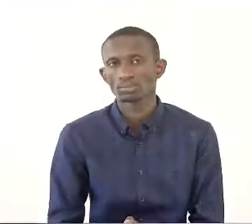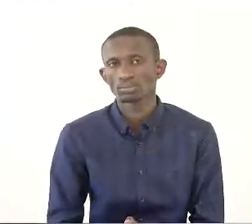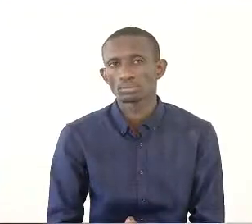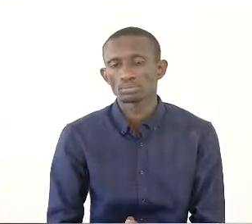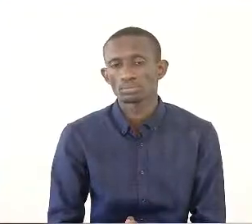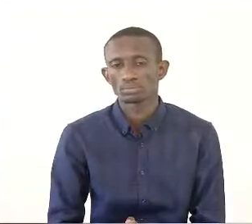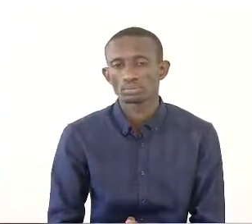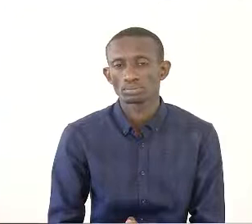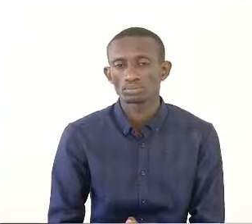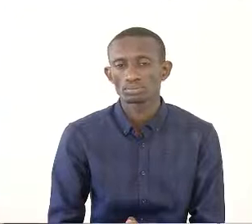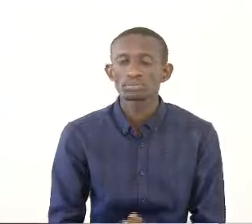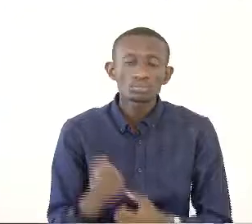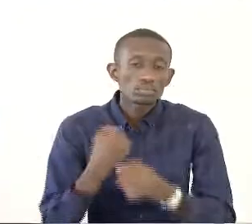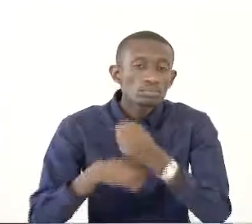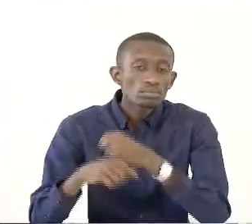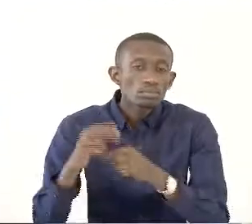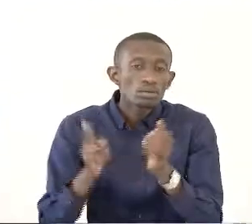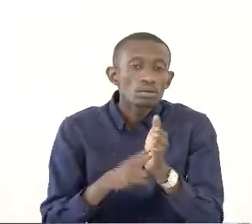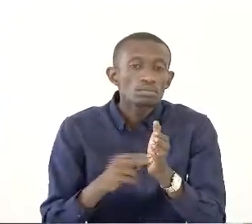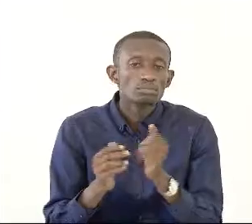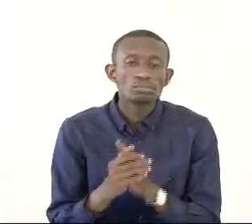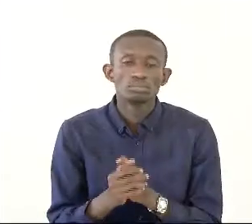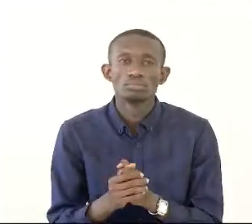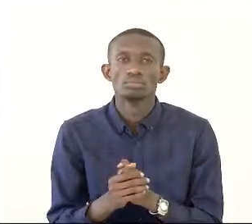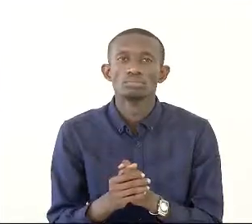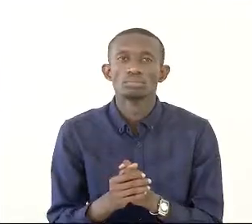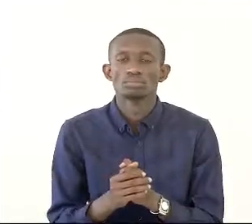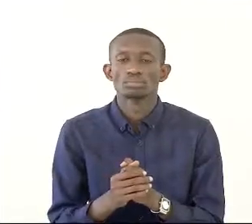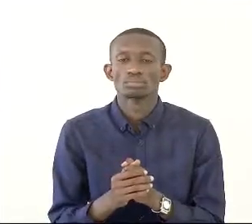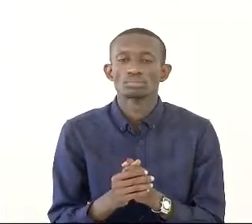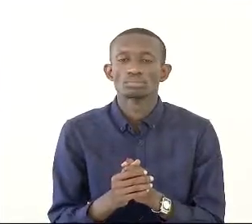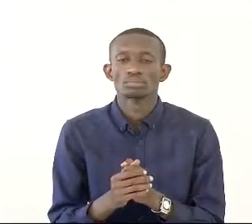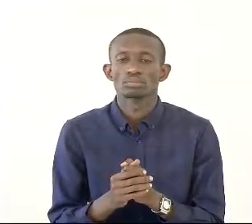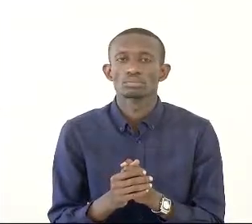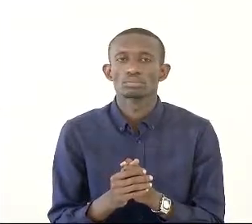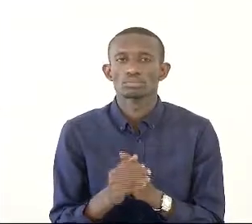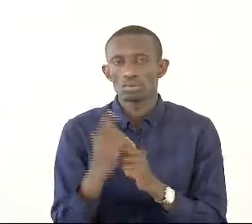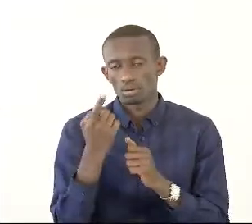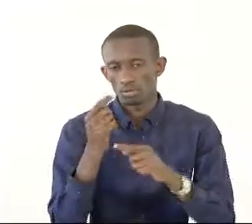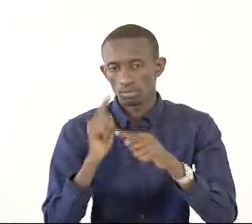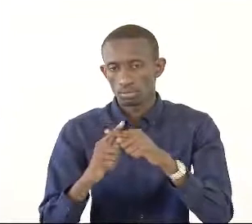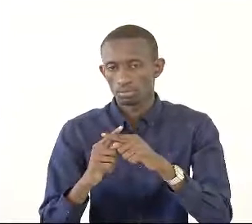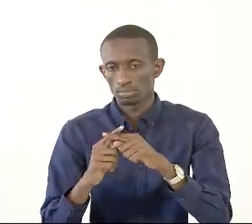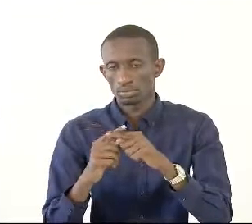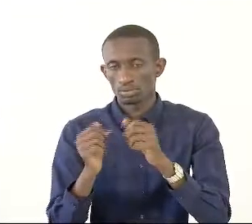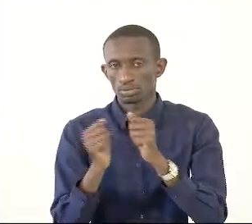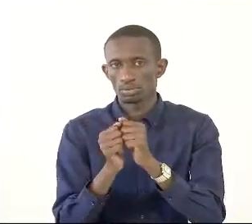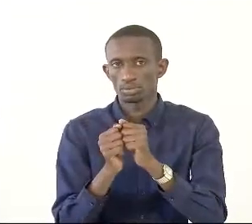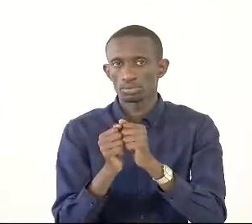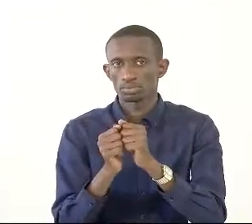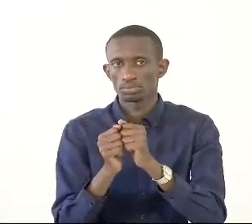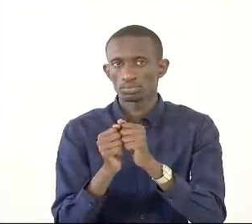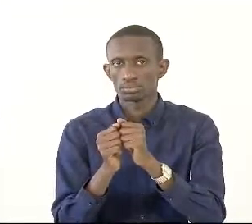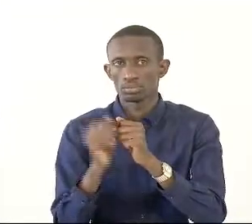have activity equals to 1.1 times 10 power to 14 becquerel. And then